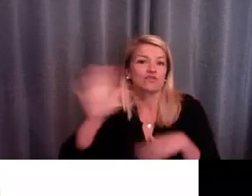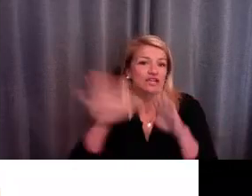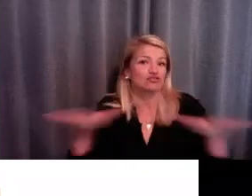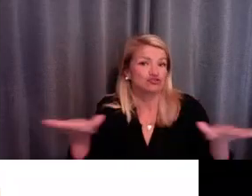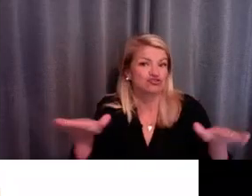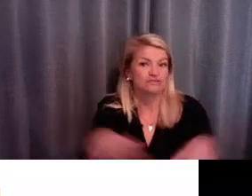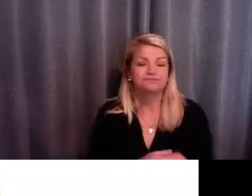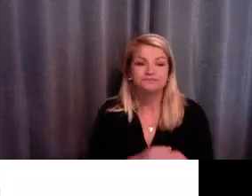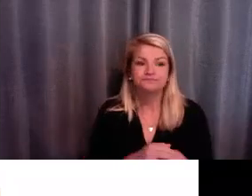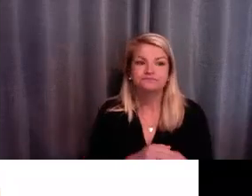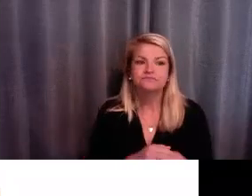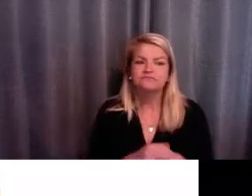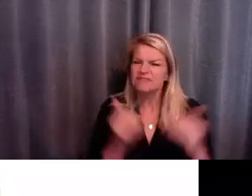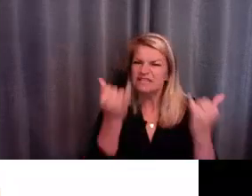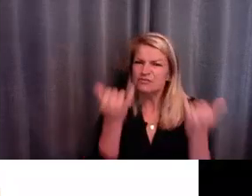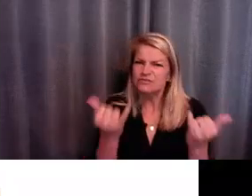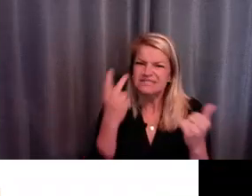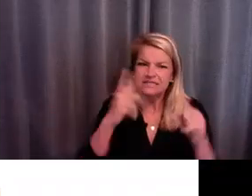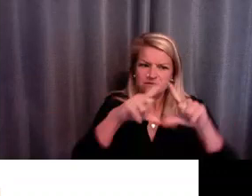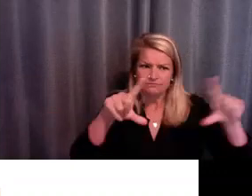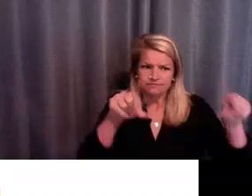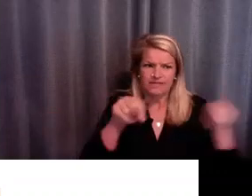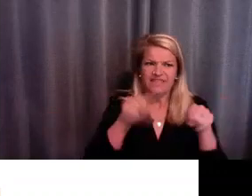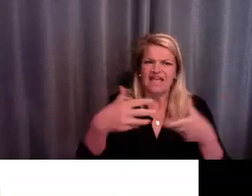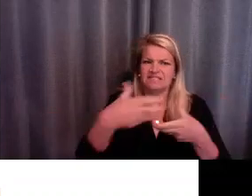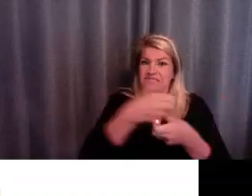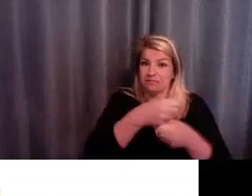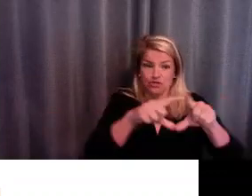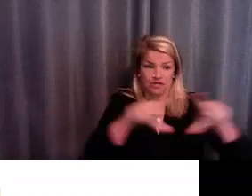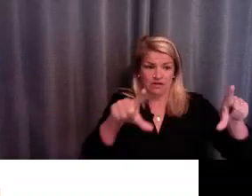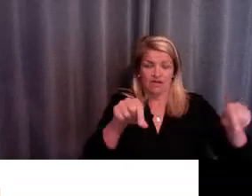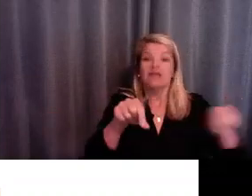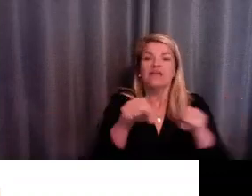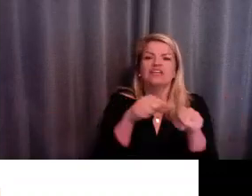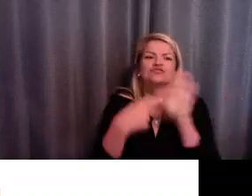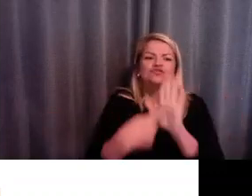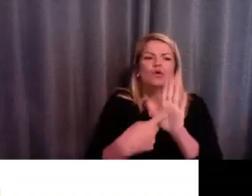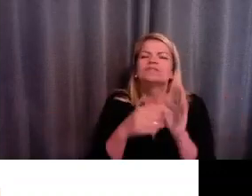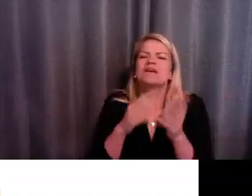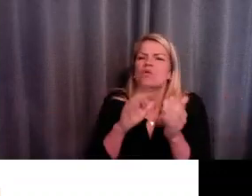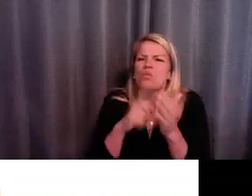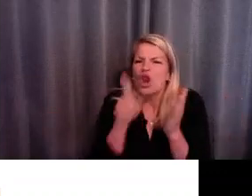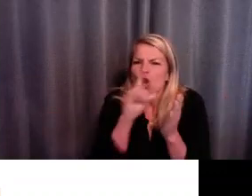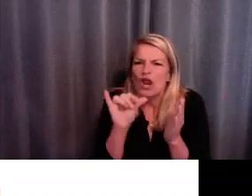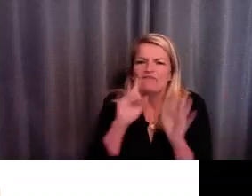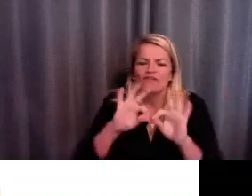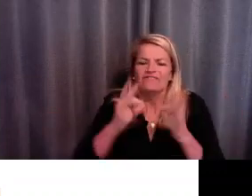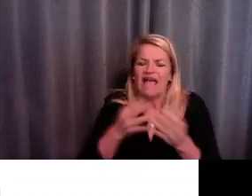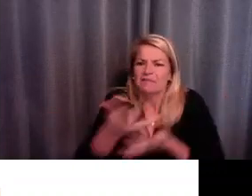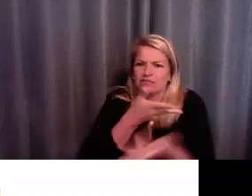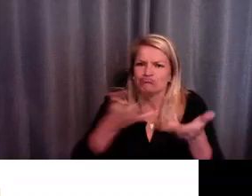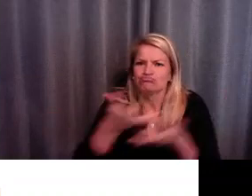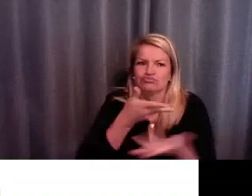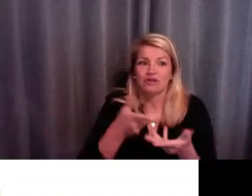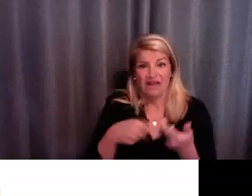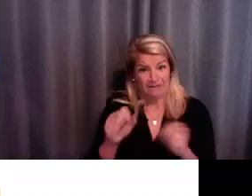The second box here shows a summary of what families have shared in terms of their family interaction. So as you can imagine, raising